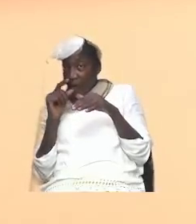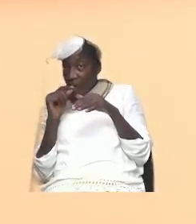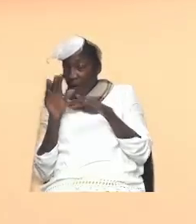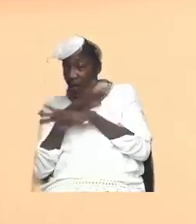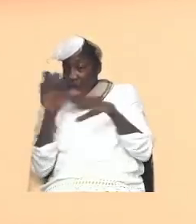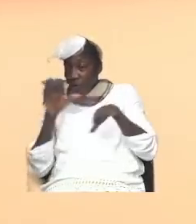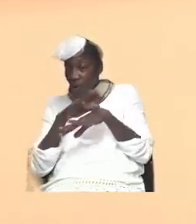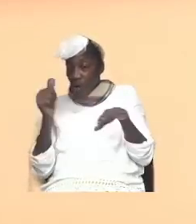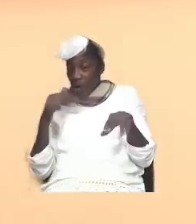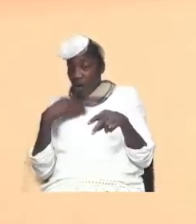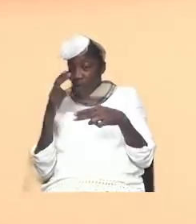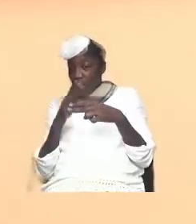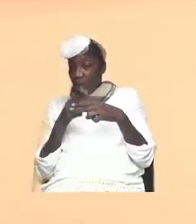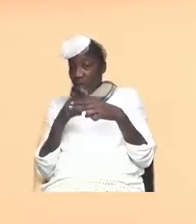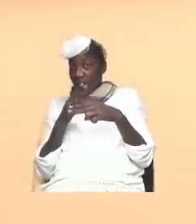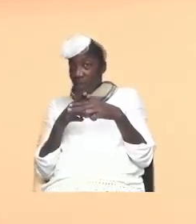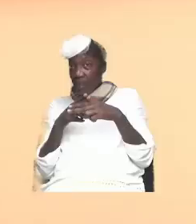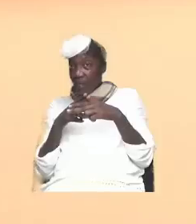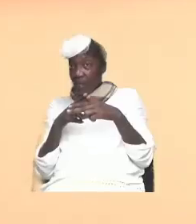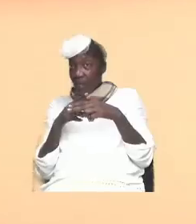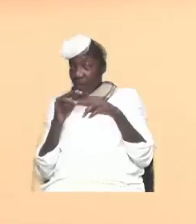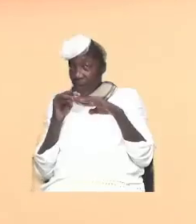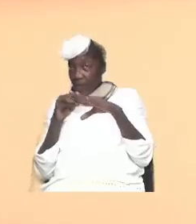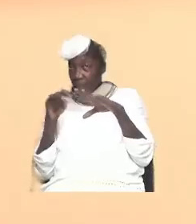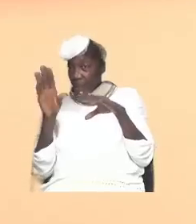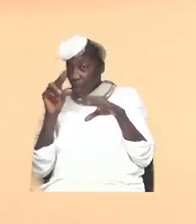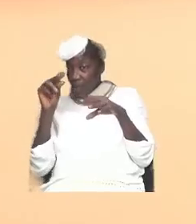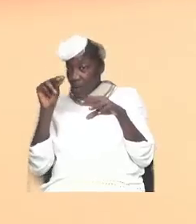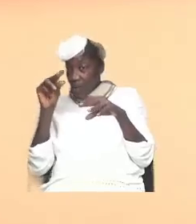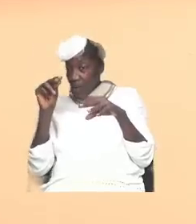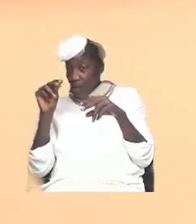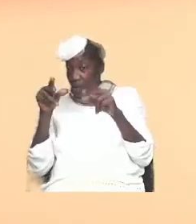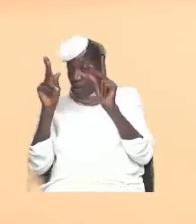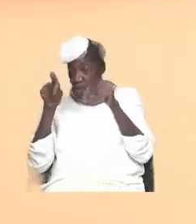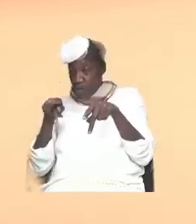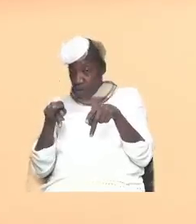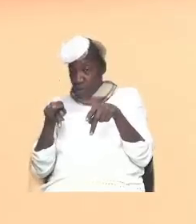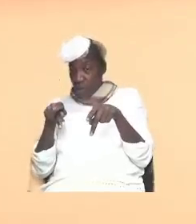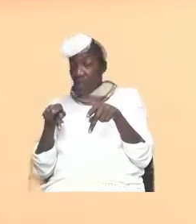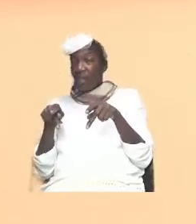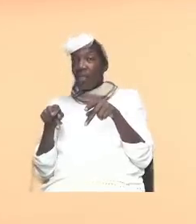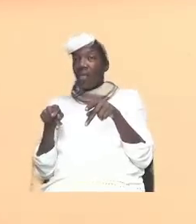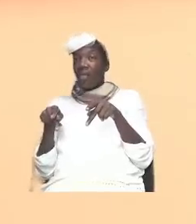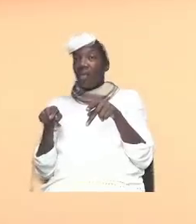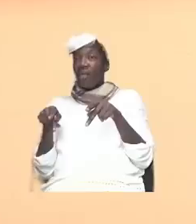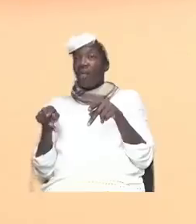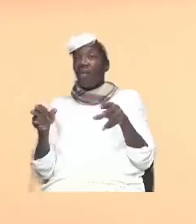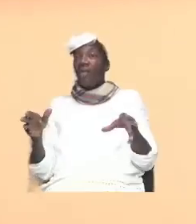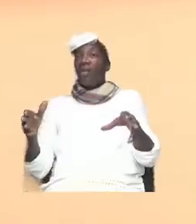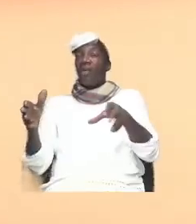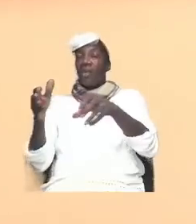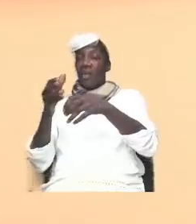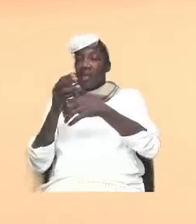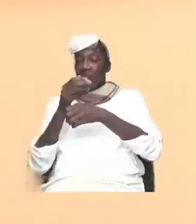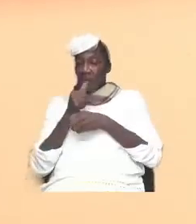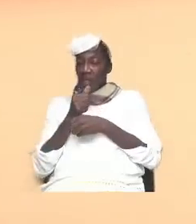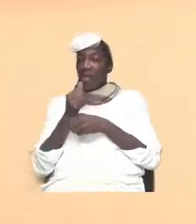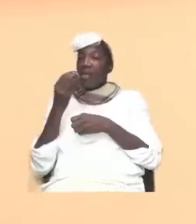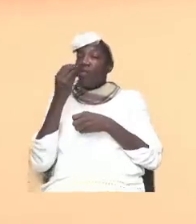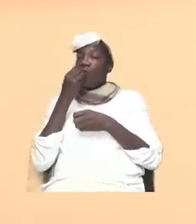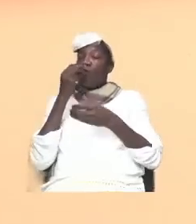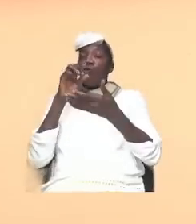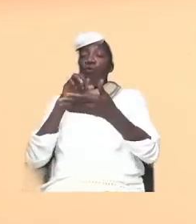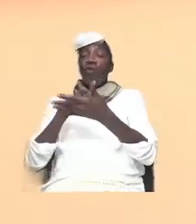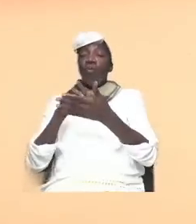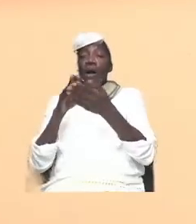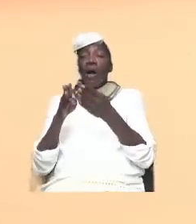call my name. They come and they slip it in and say, no, just put it into that thing and get the food bank expanded.